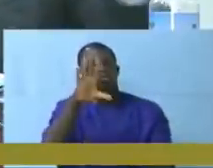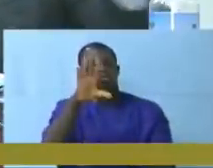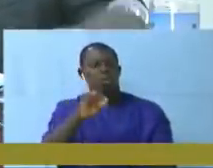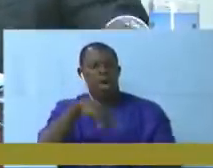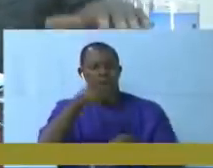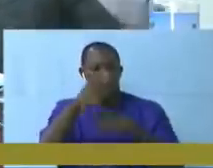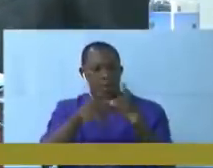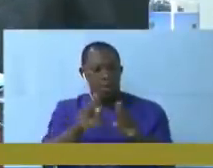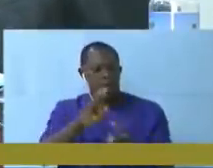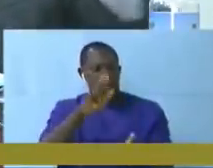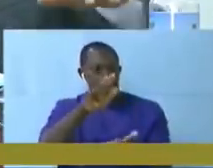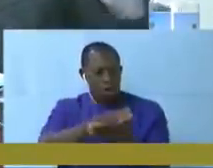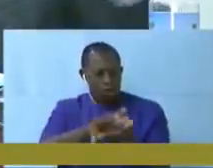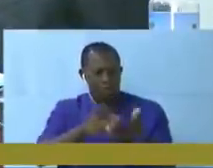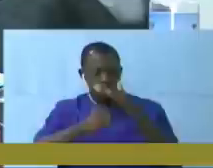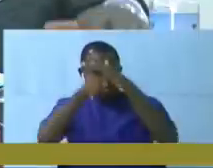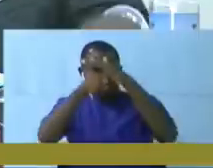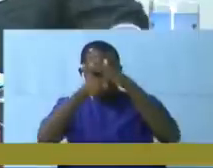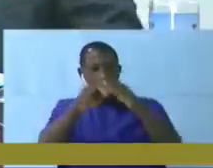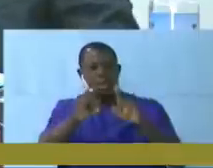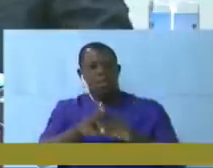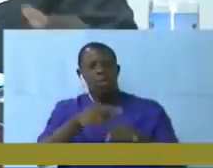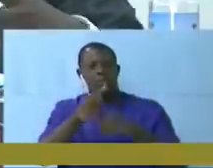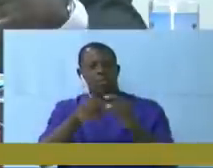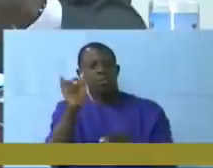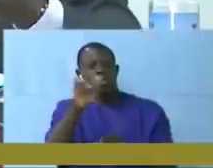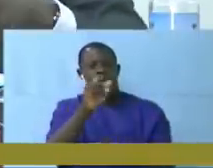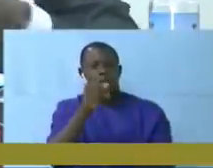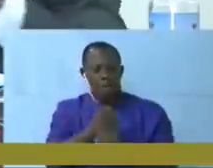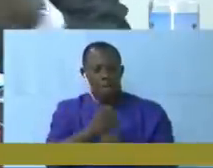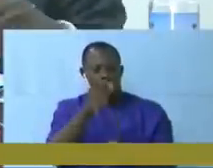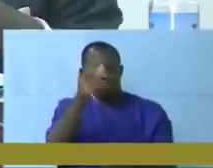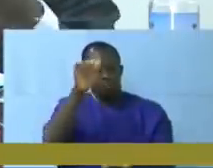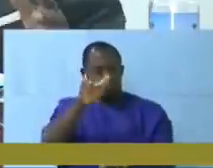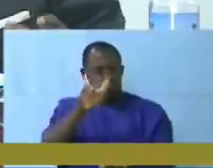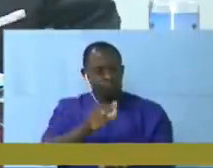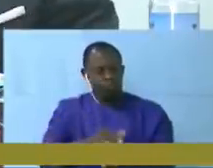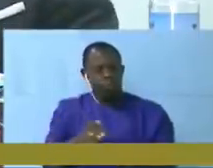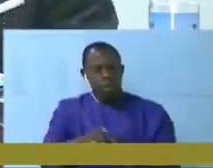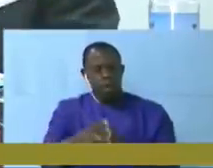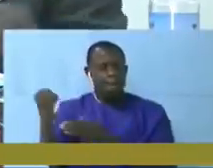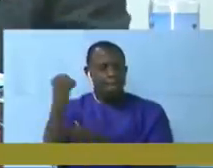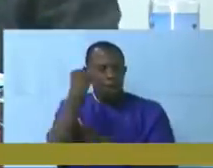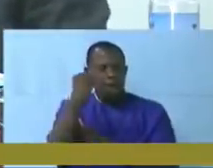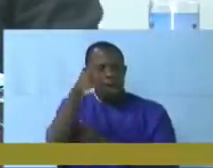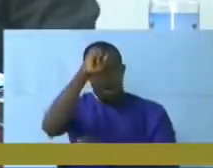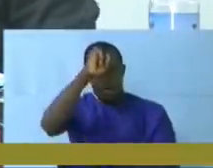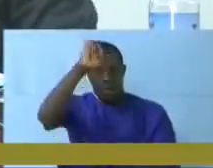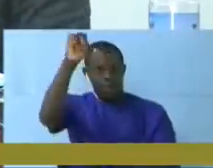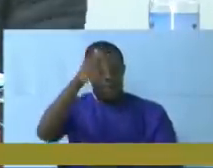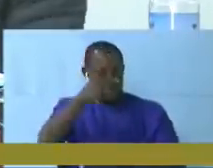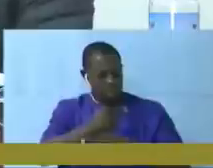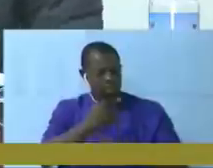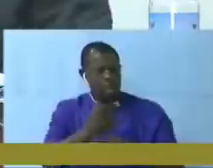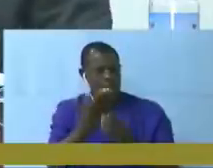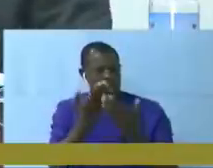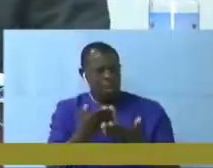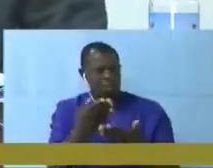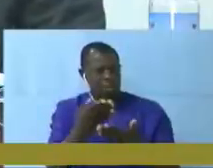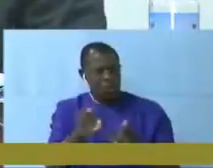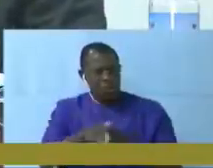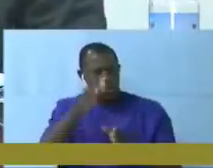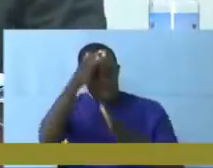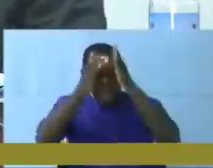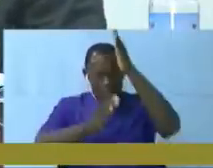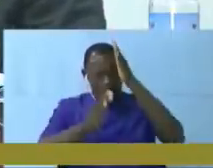at reducing the powers of the president? What did they do with this provision? Wa legui nak ñom junta yoyu soldar